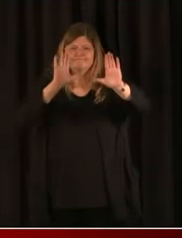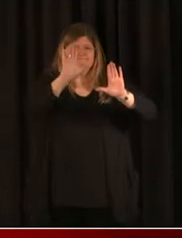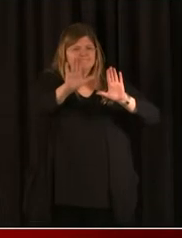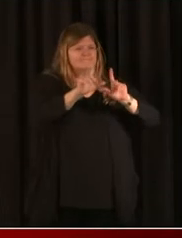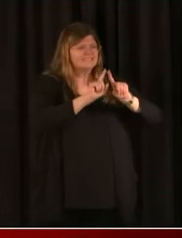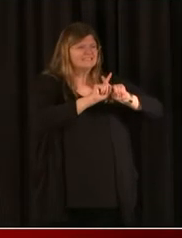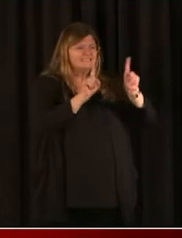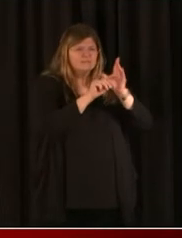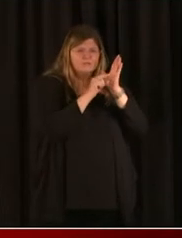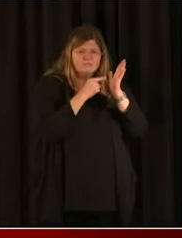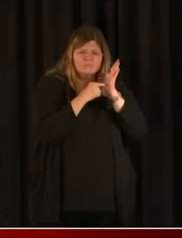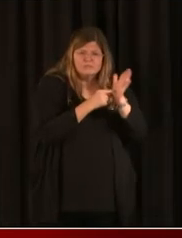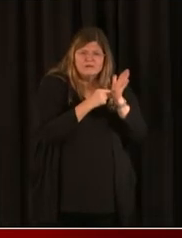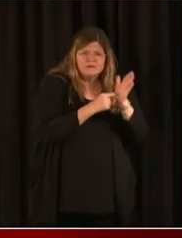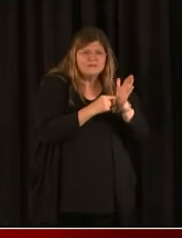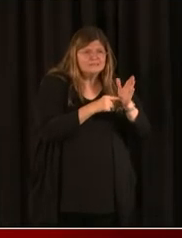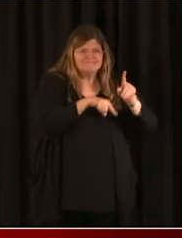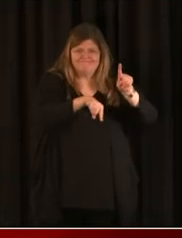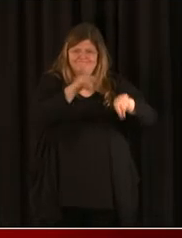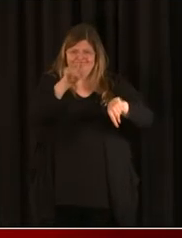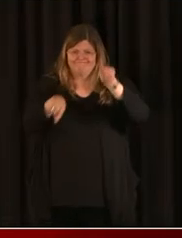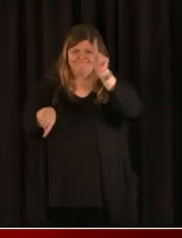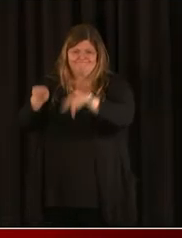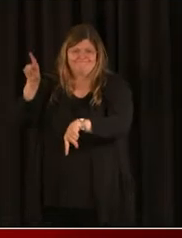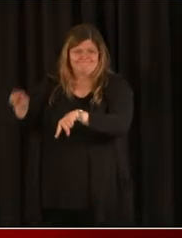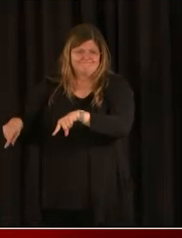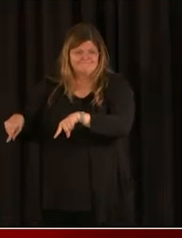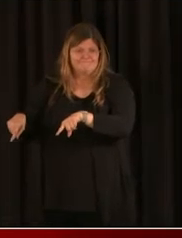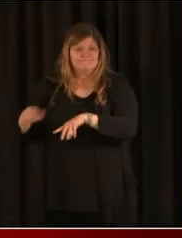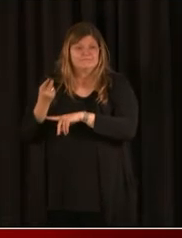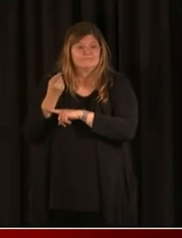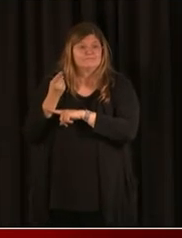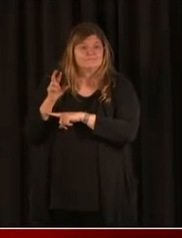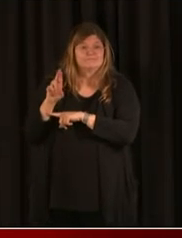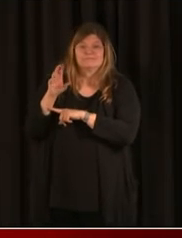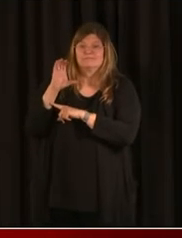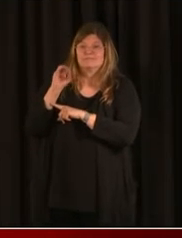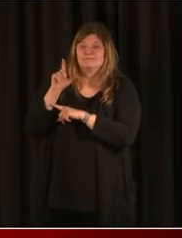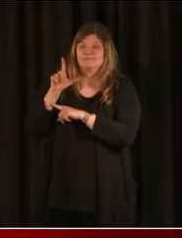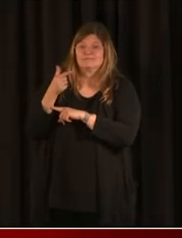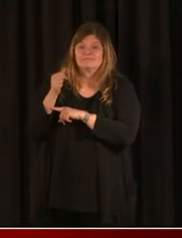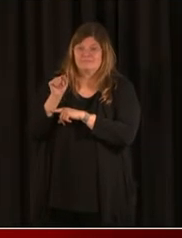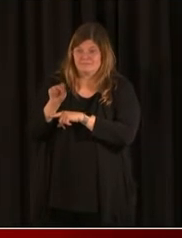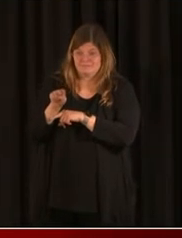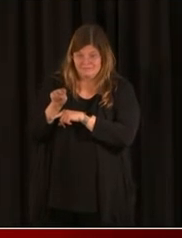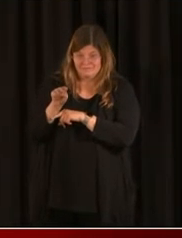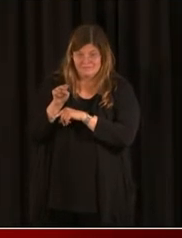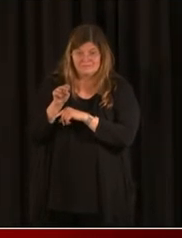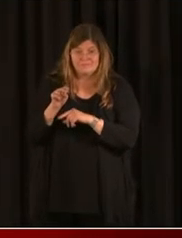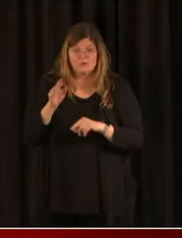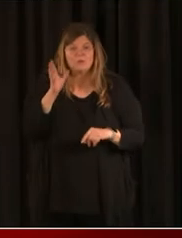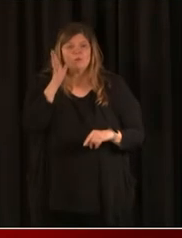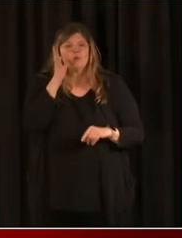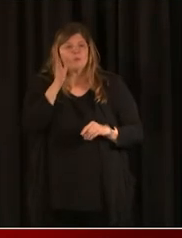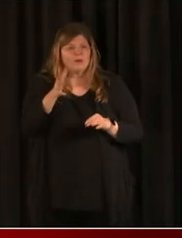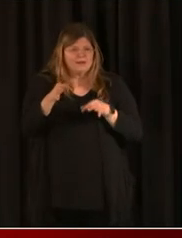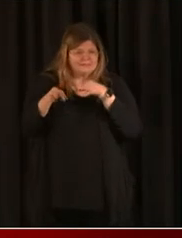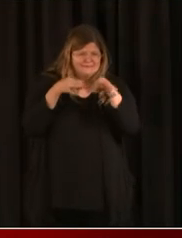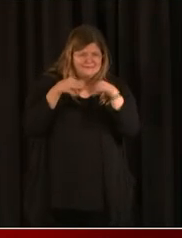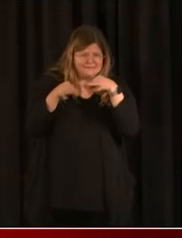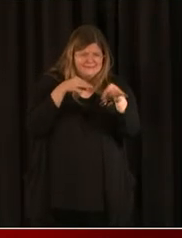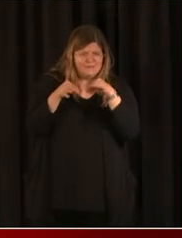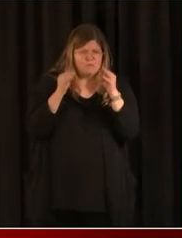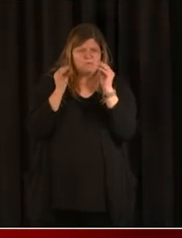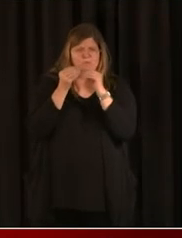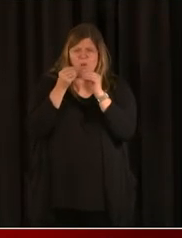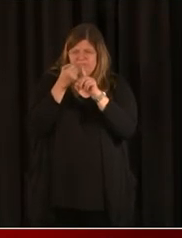implemented, and Corey Colgan is going to talk a little bit more about how we are thinking about accelerating academic achievement as we